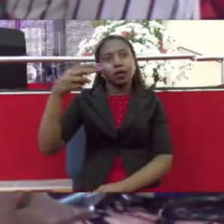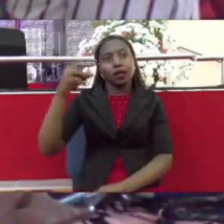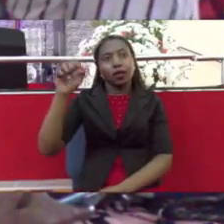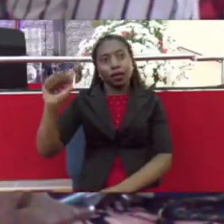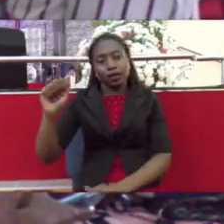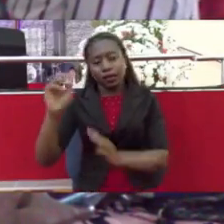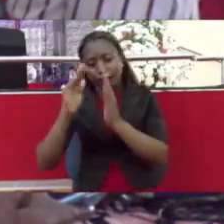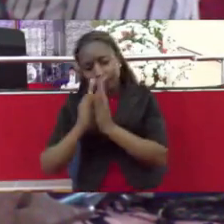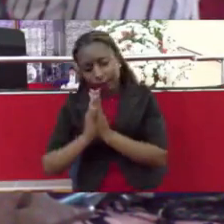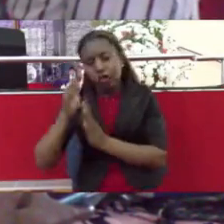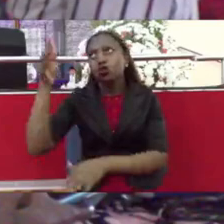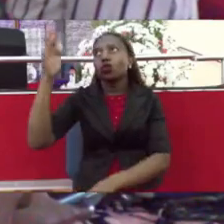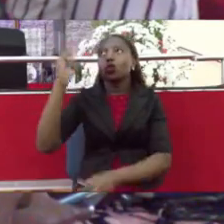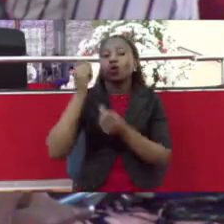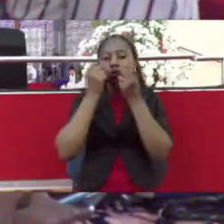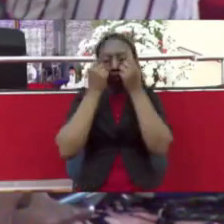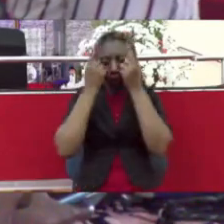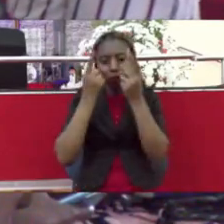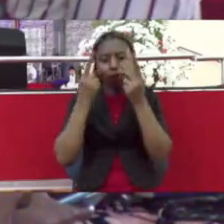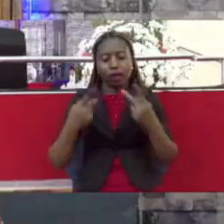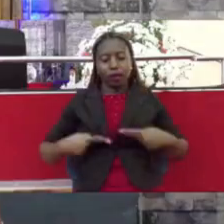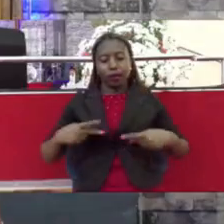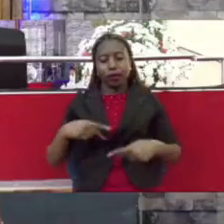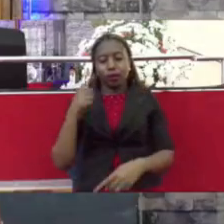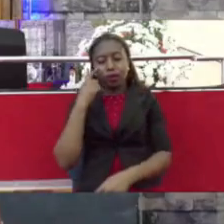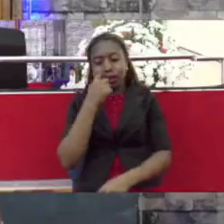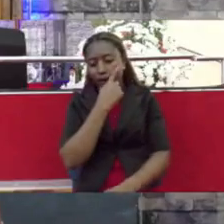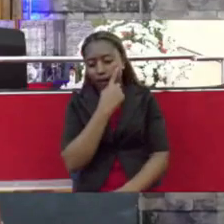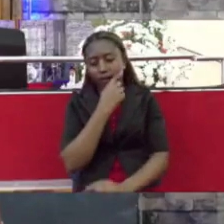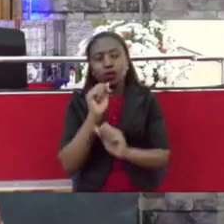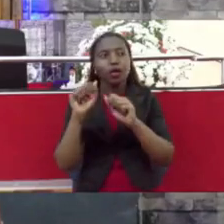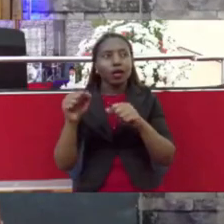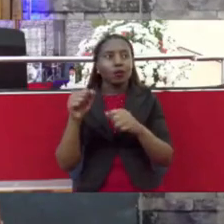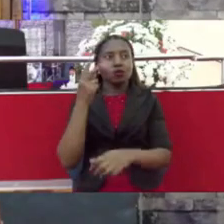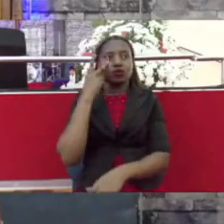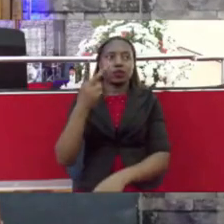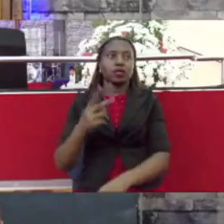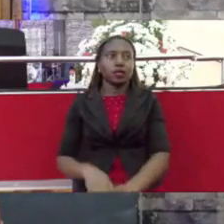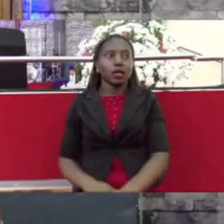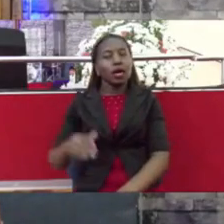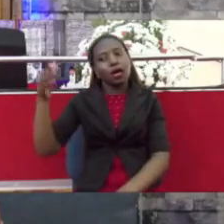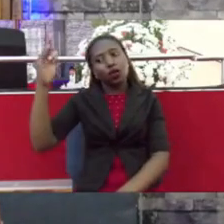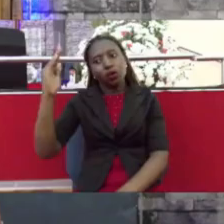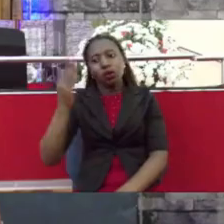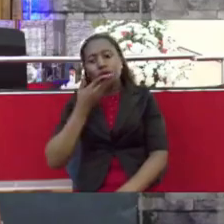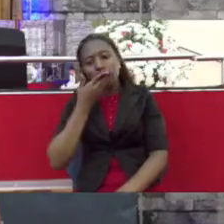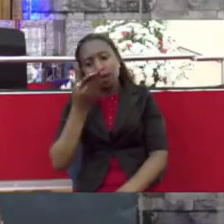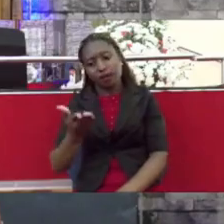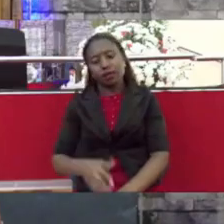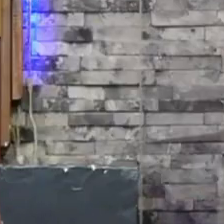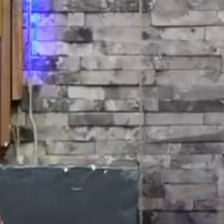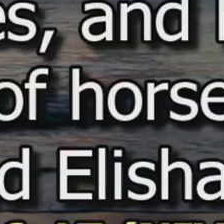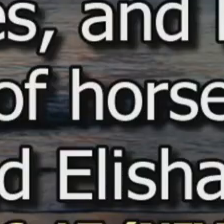akaomba akasema fungua macho yake ili kwamba aone. Then the Lord opened the servant's eyes. Mungu akafungua macho ya mtumishi. And